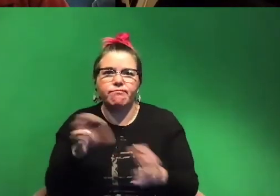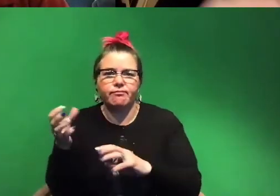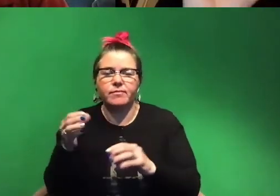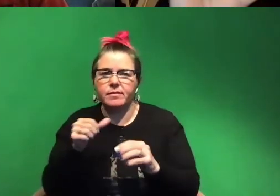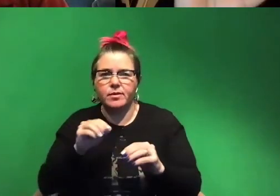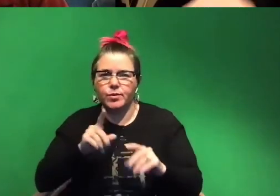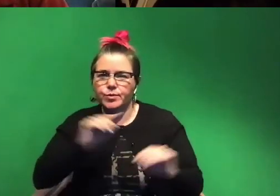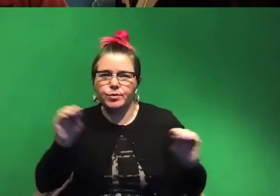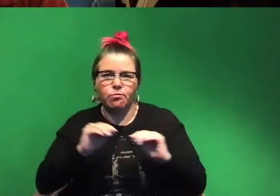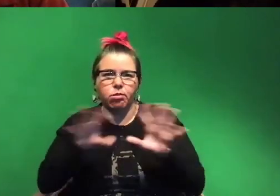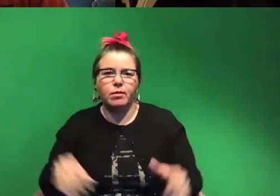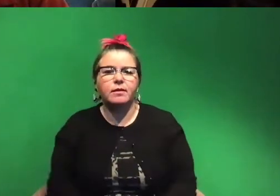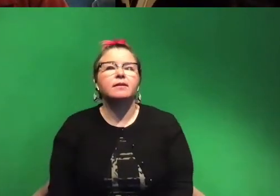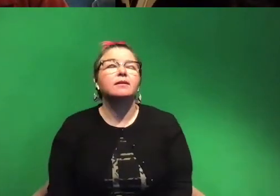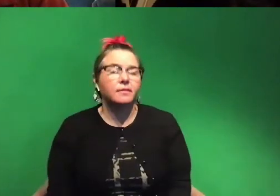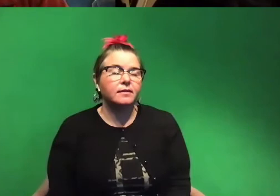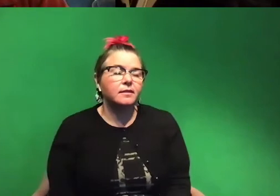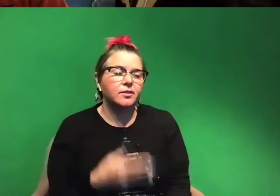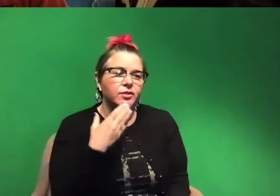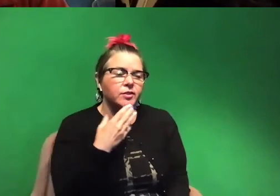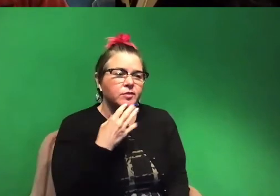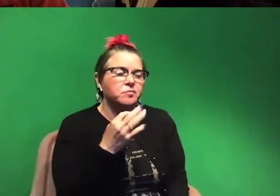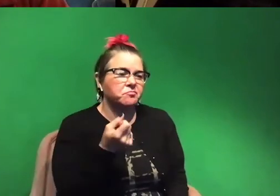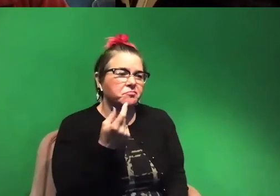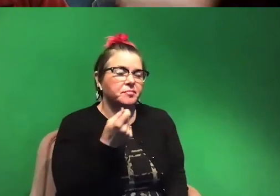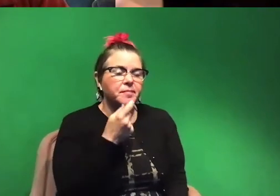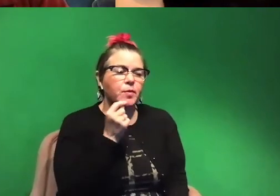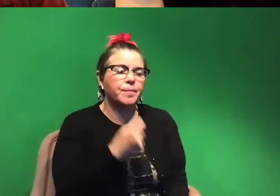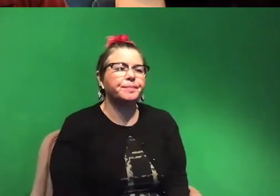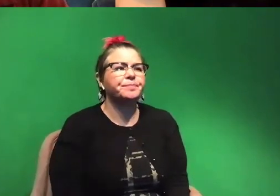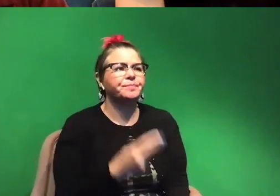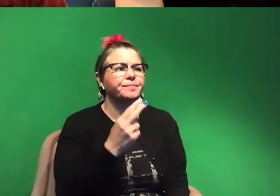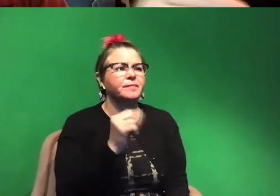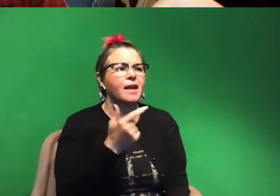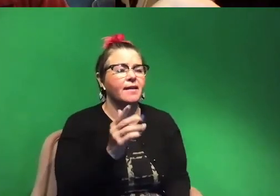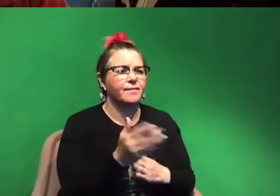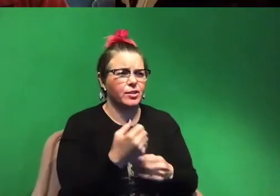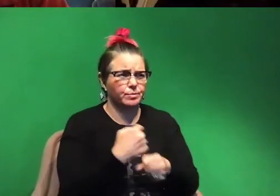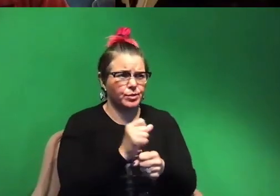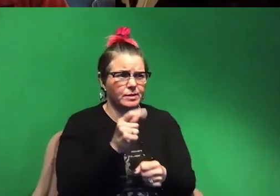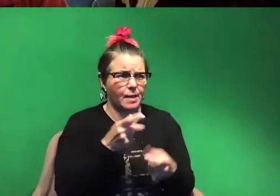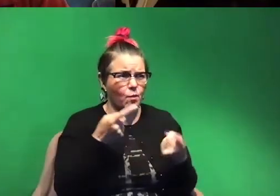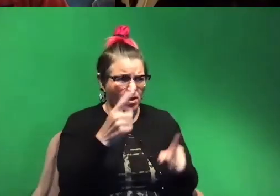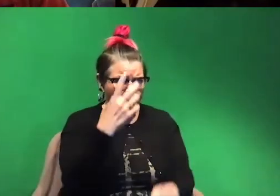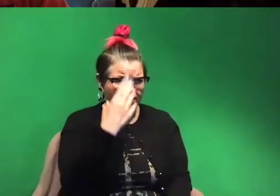slime. Very good. Cool. Can hagfish produce slime while they're